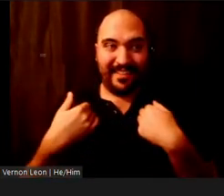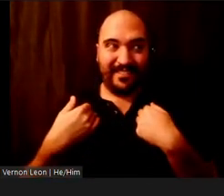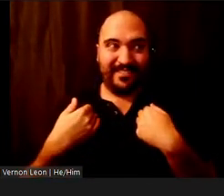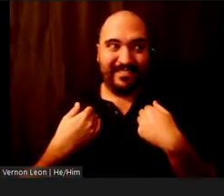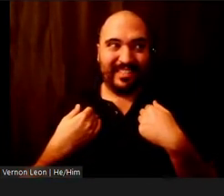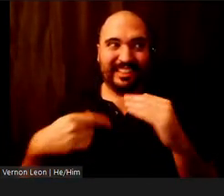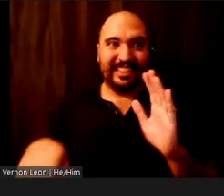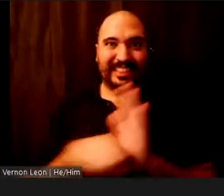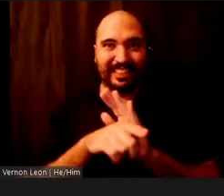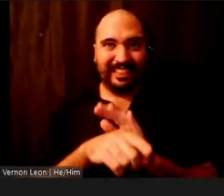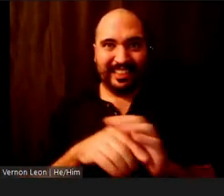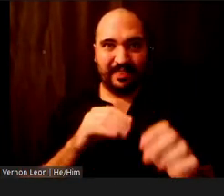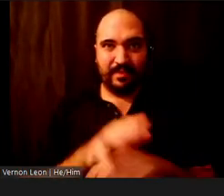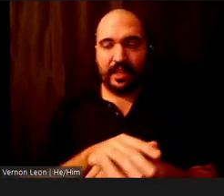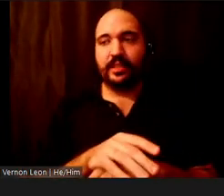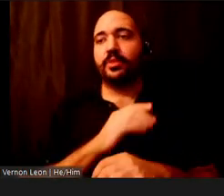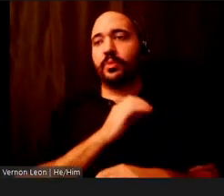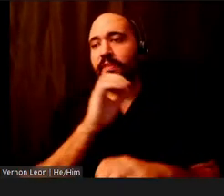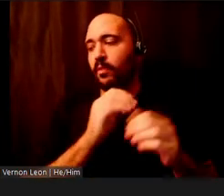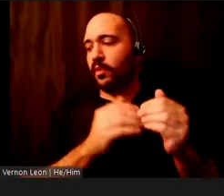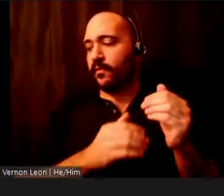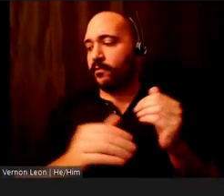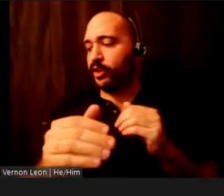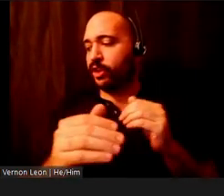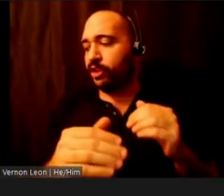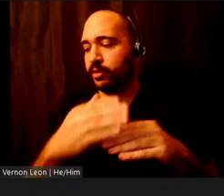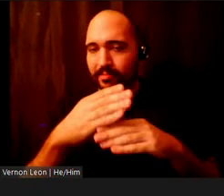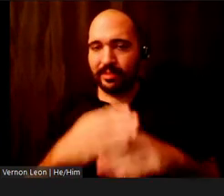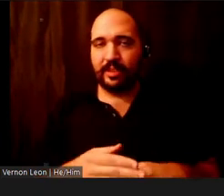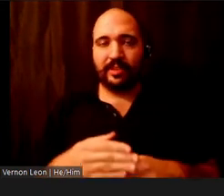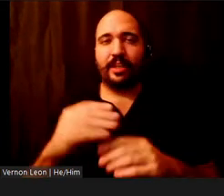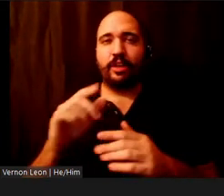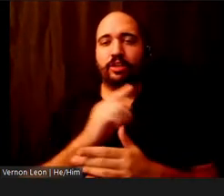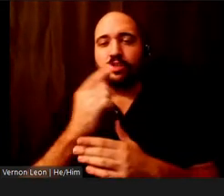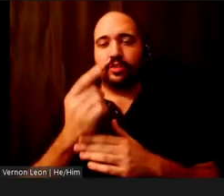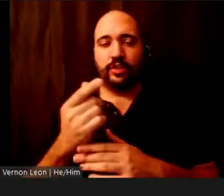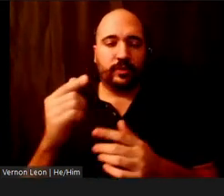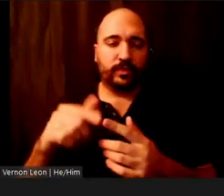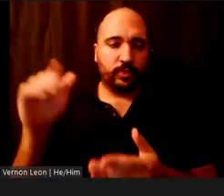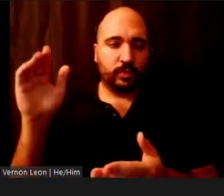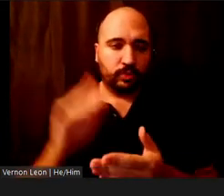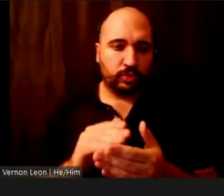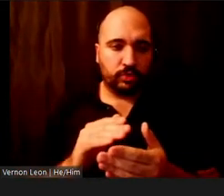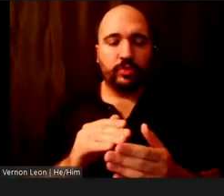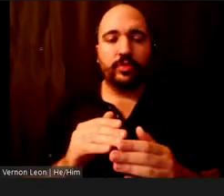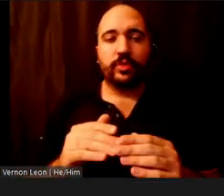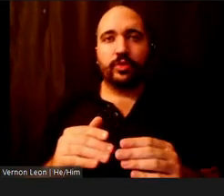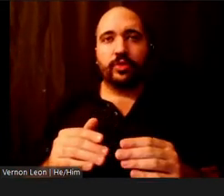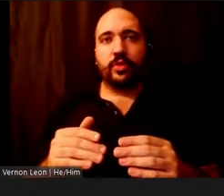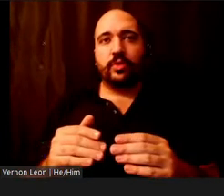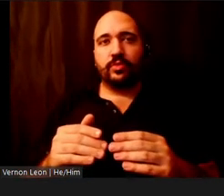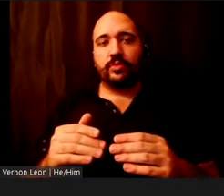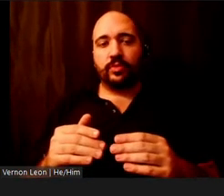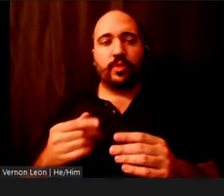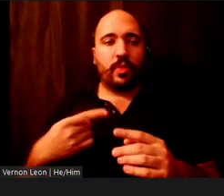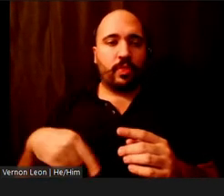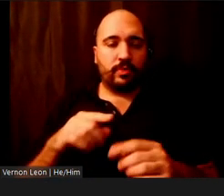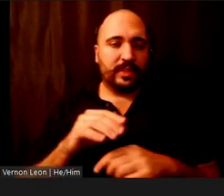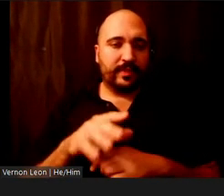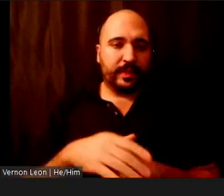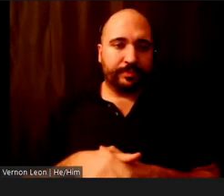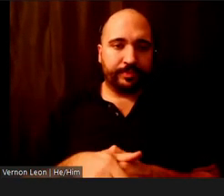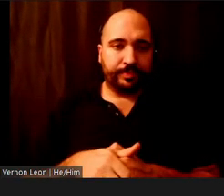adverse effects, we evaluate further mitigations or alternatives to avoid or reduce those effects. The Federal Highway